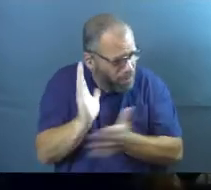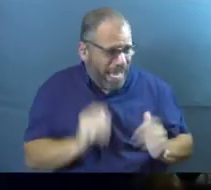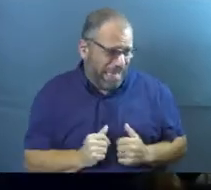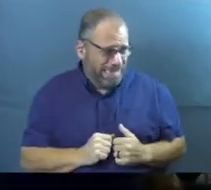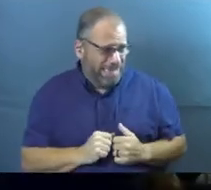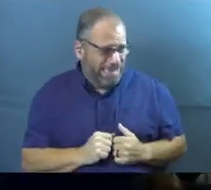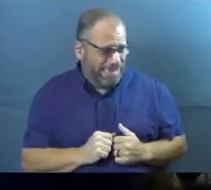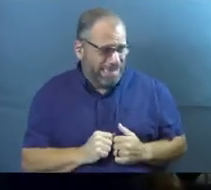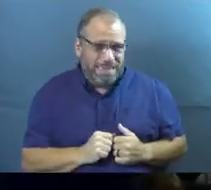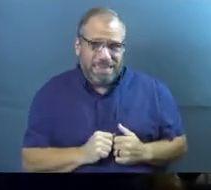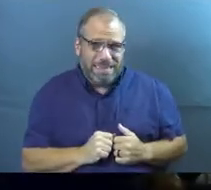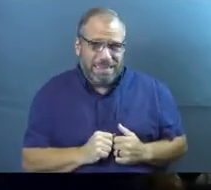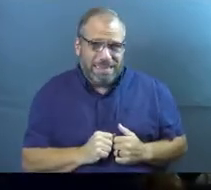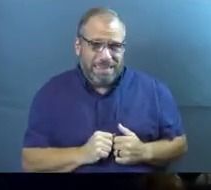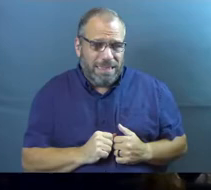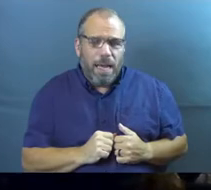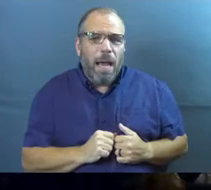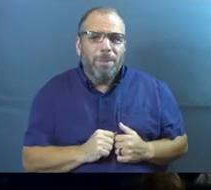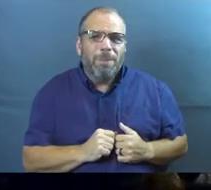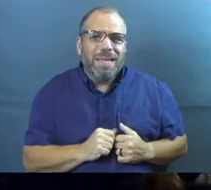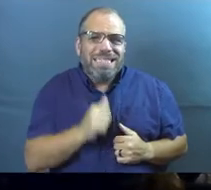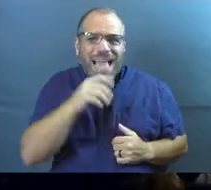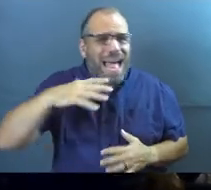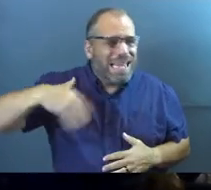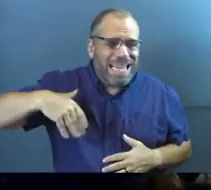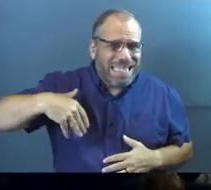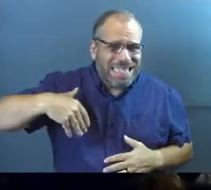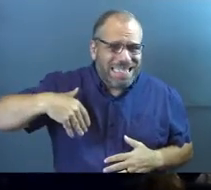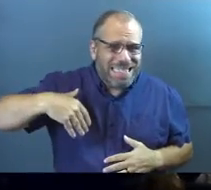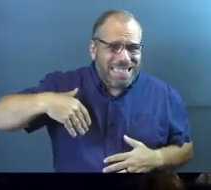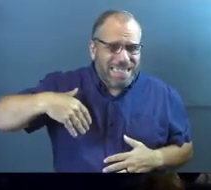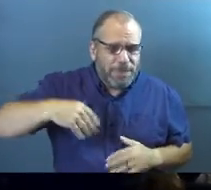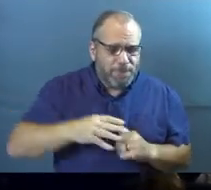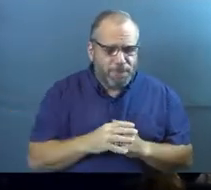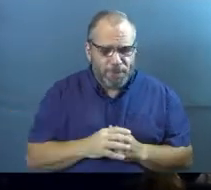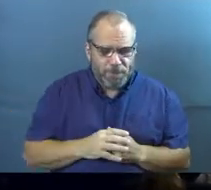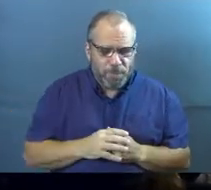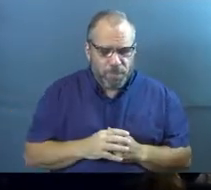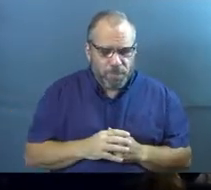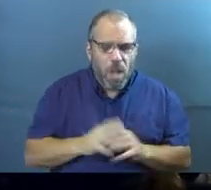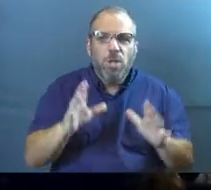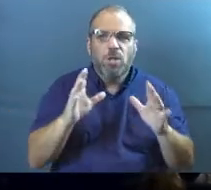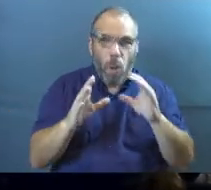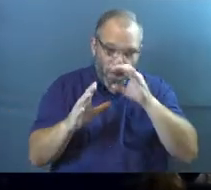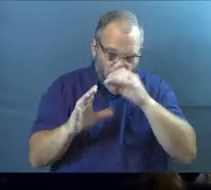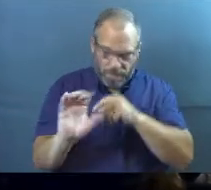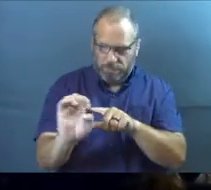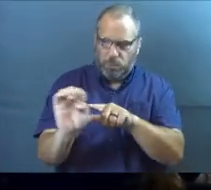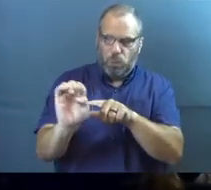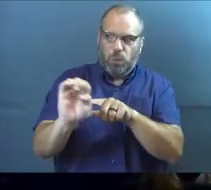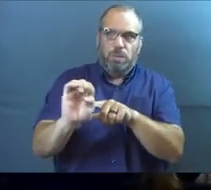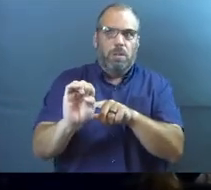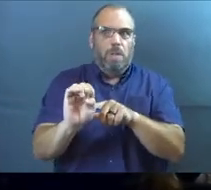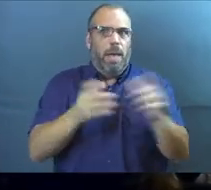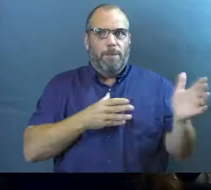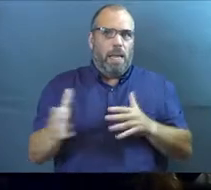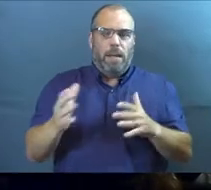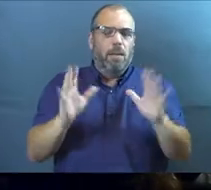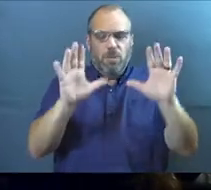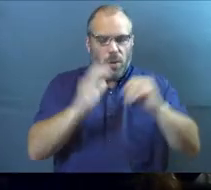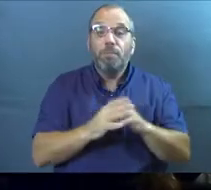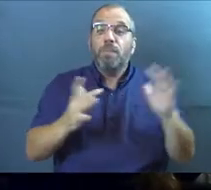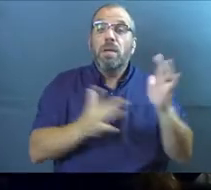okay. But I don't want it to be too late. And so there's this urgency and there's this plan. And